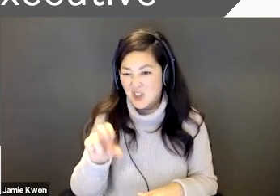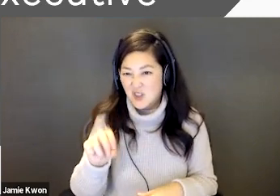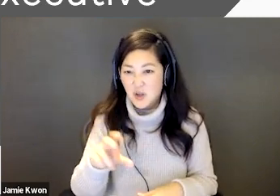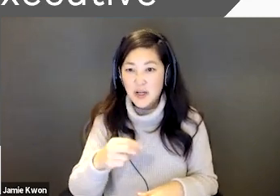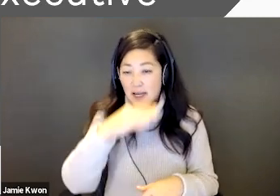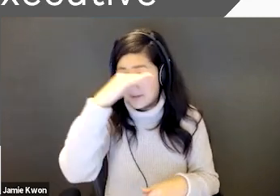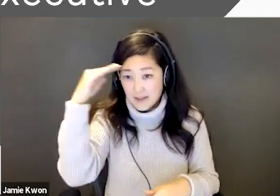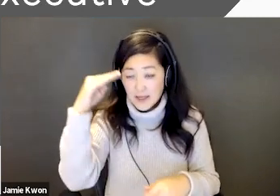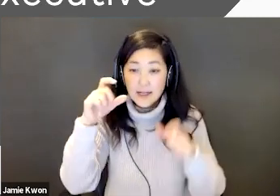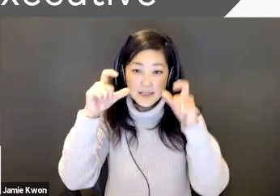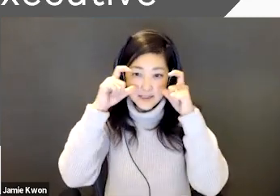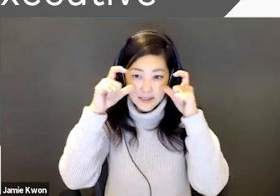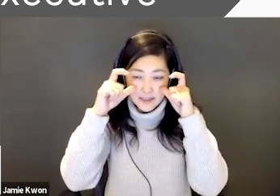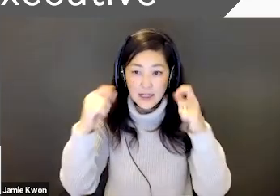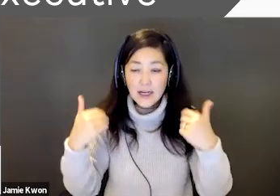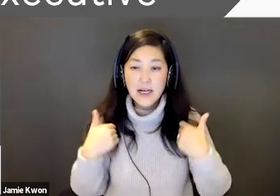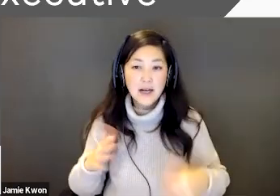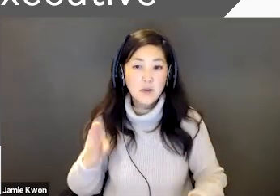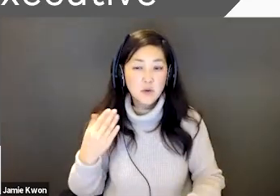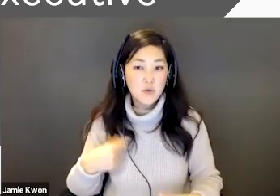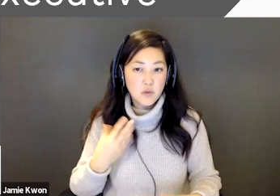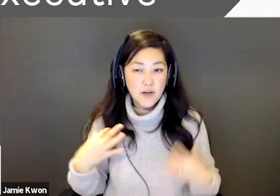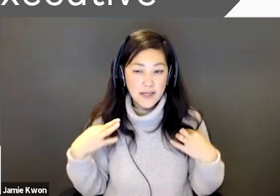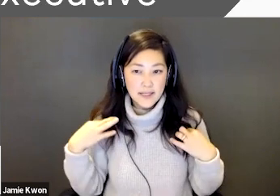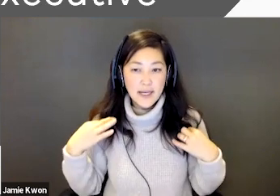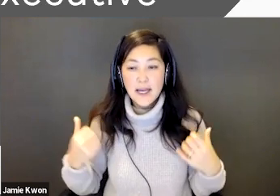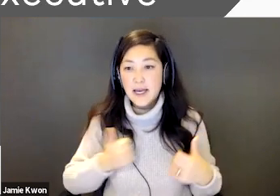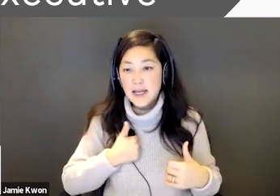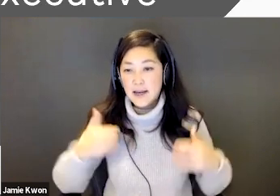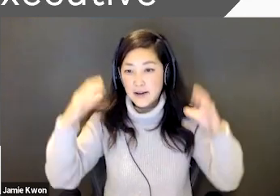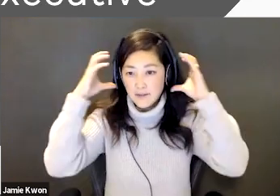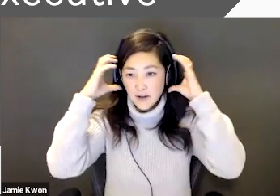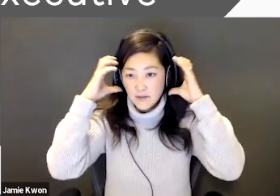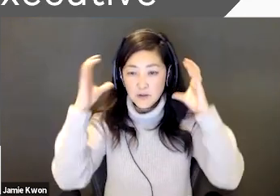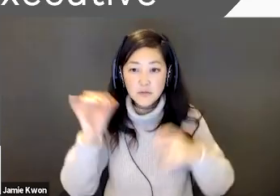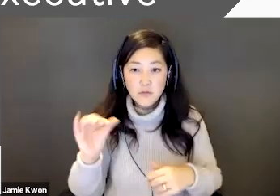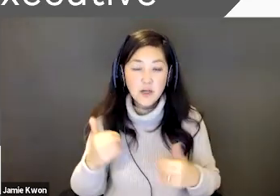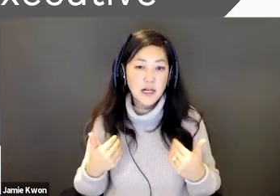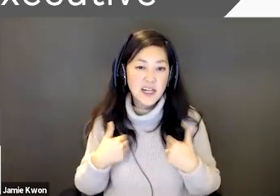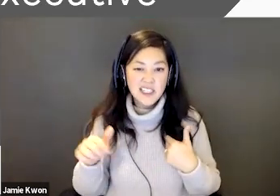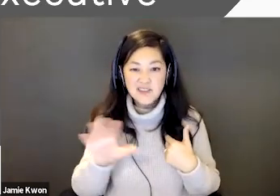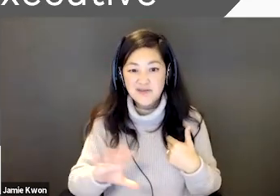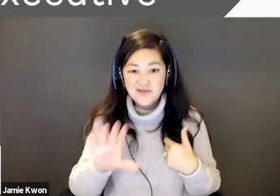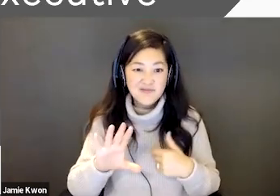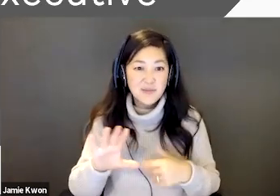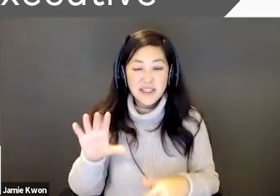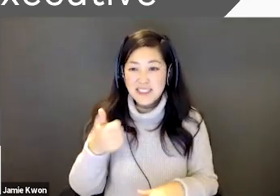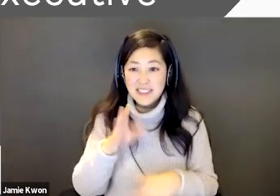hair, bangs, and glasses, wearing a blue and white woolly cardigan and headphones. I have over 10 years of